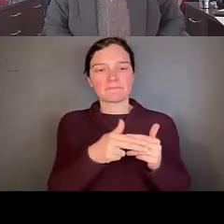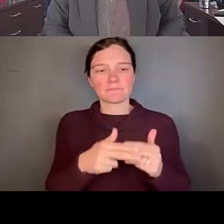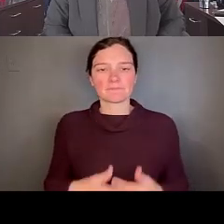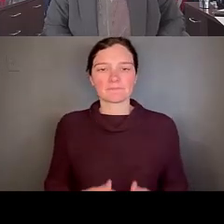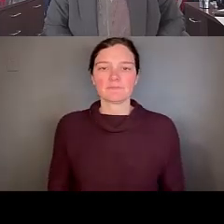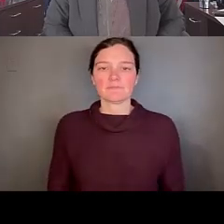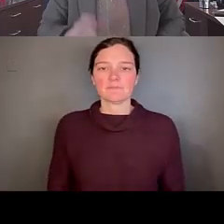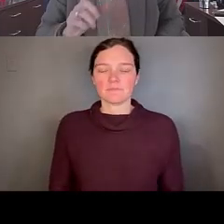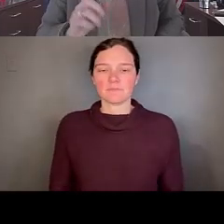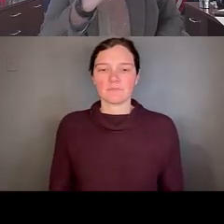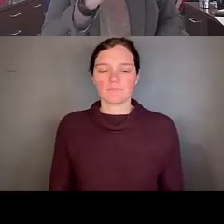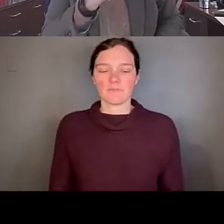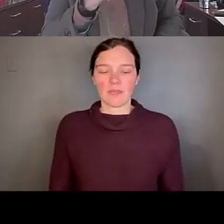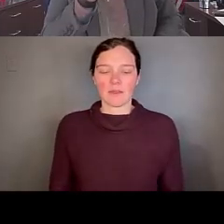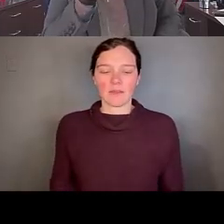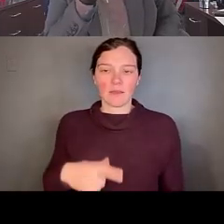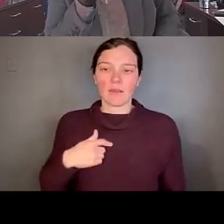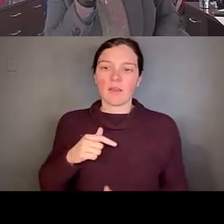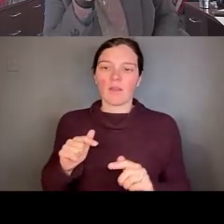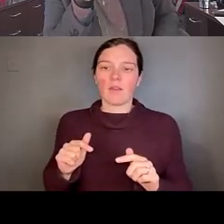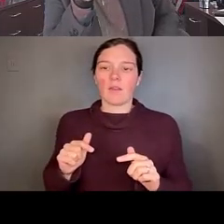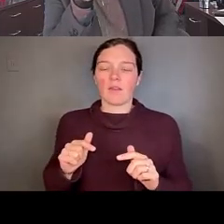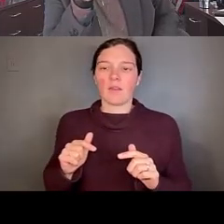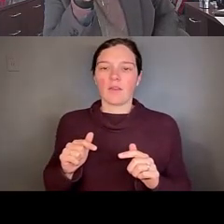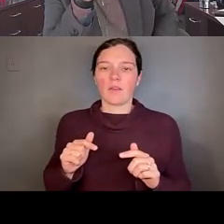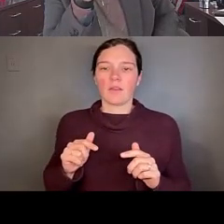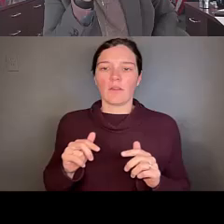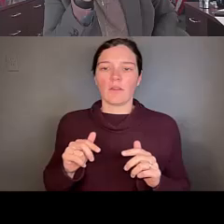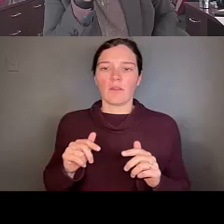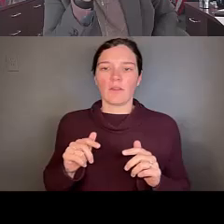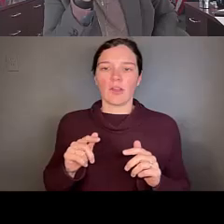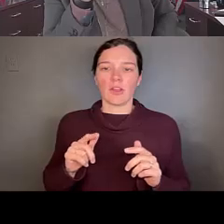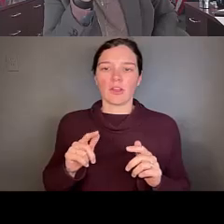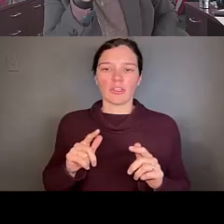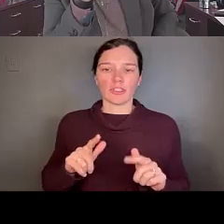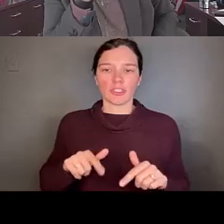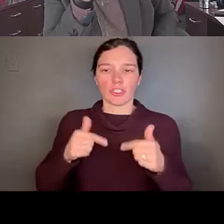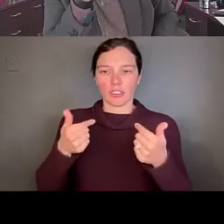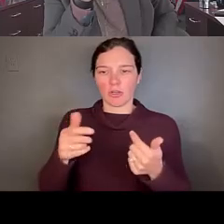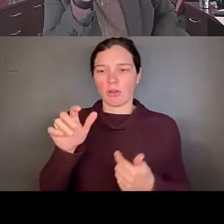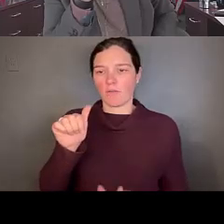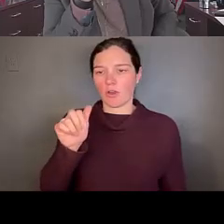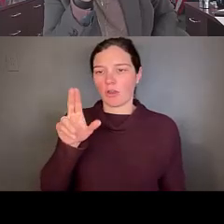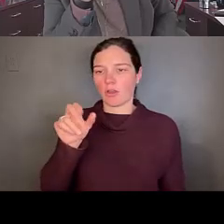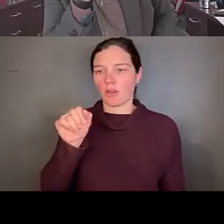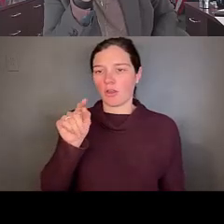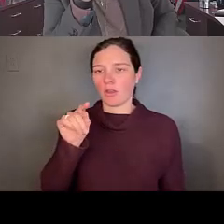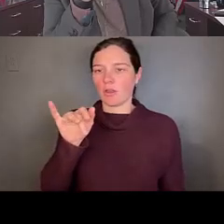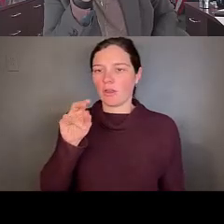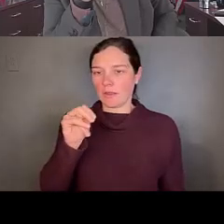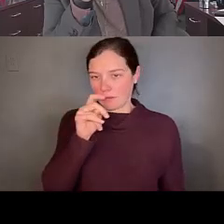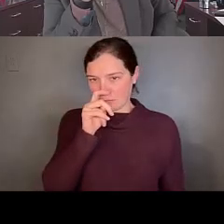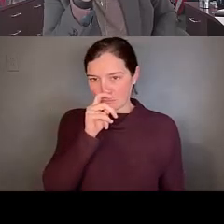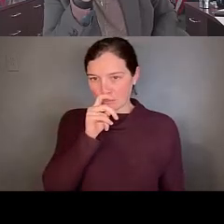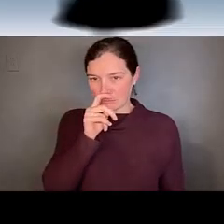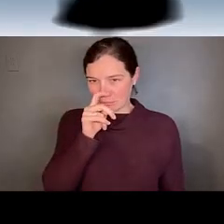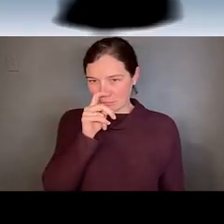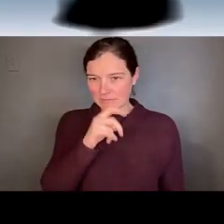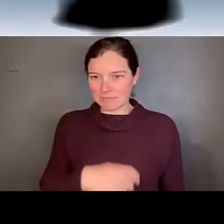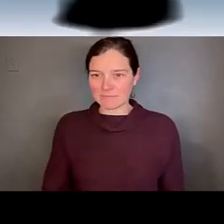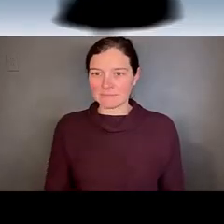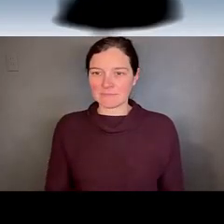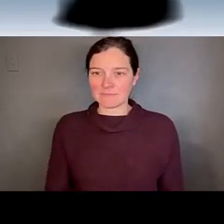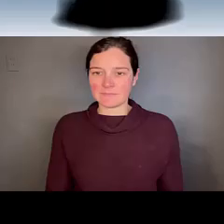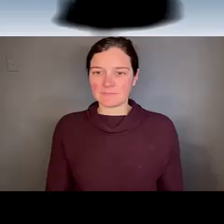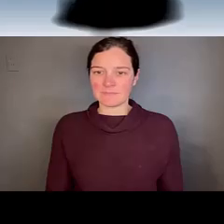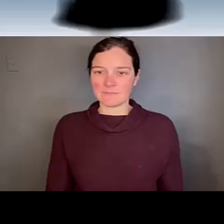Now I'm going to turn this over to the next slide on uncompensated care. And Austin, you are back up. Thank you